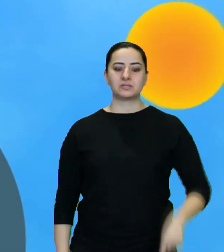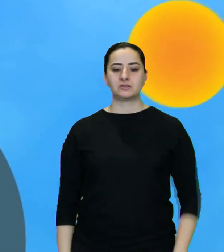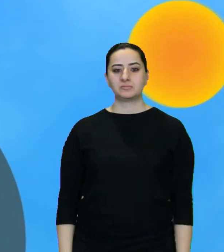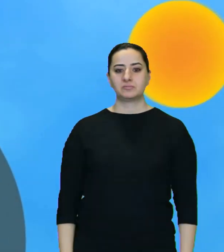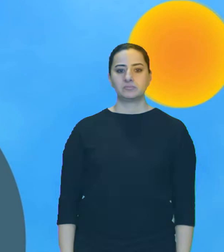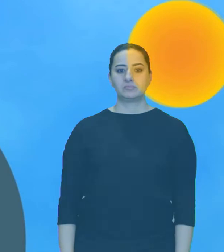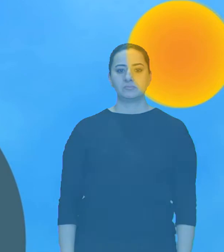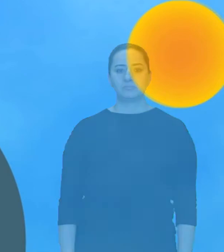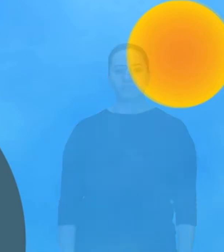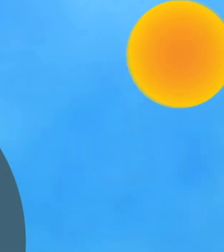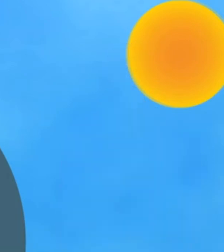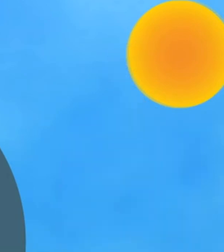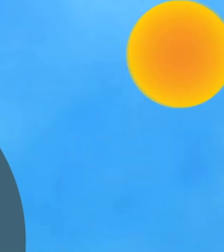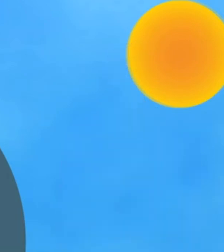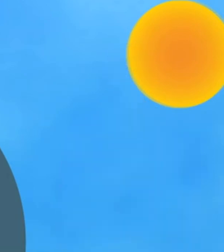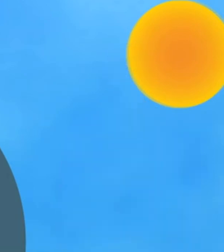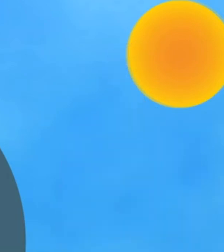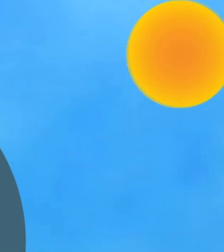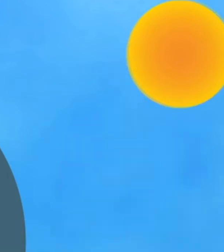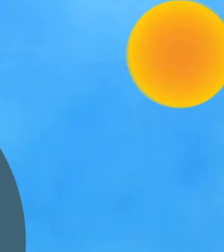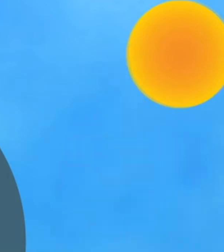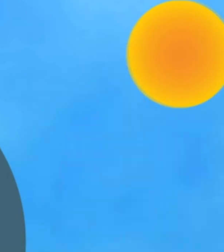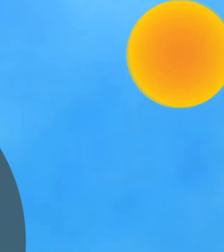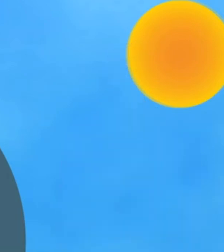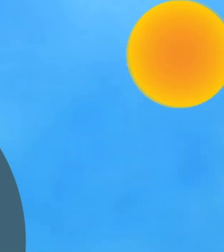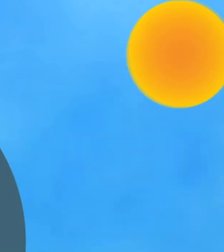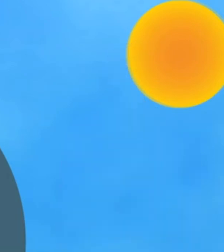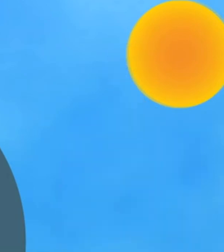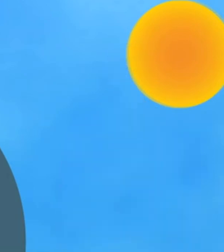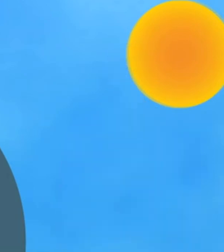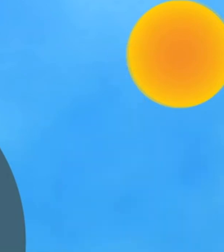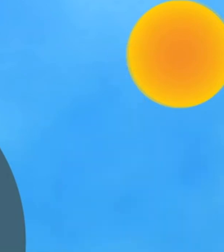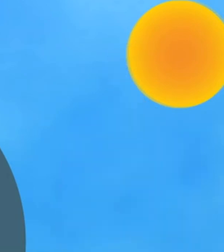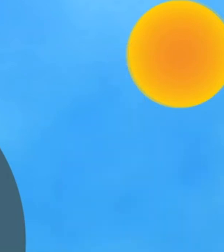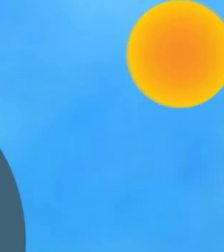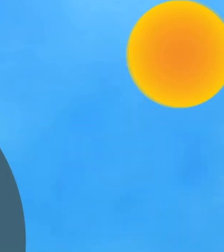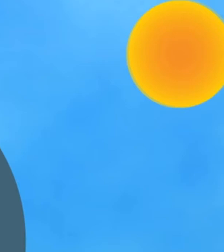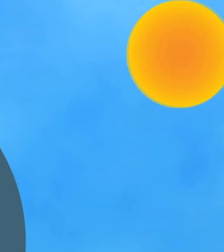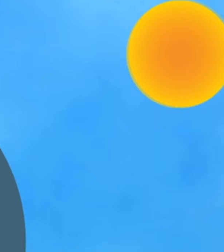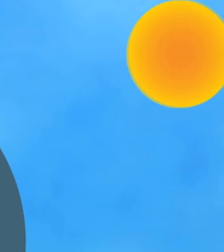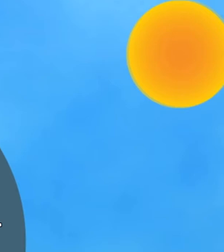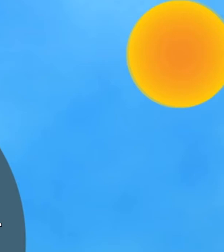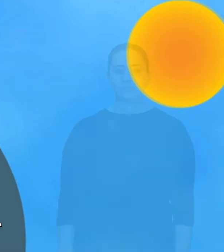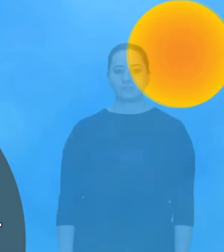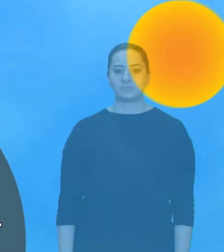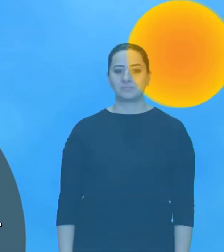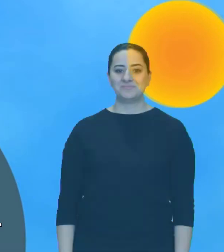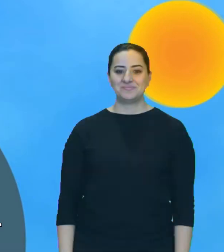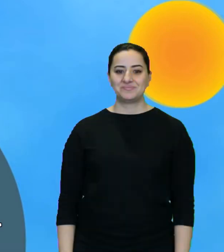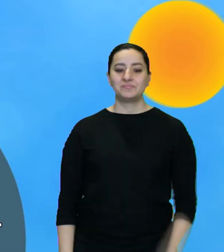a volcano and a palm tree on the earth. Buildings were destroyed. The newspaper headlines shown that 700,000 people had been dead.